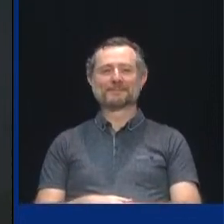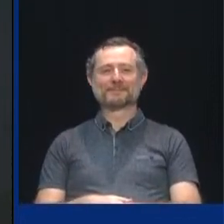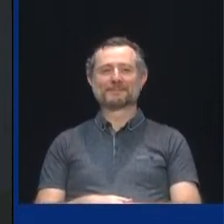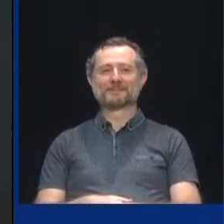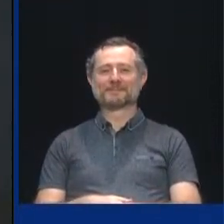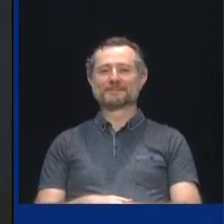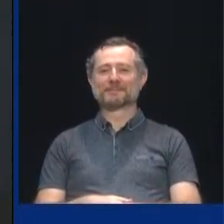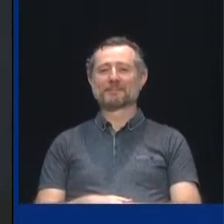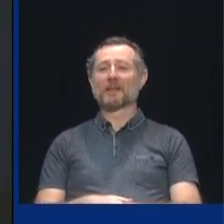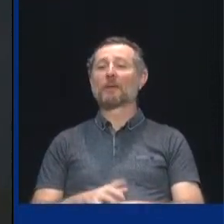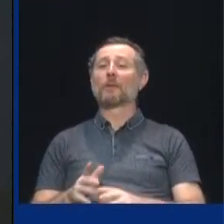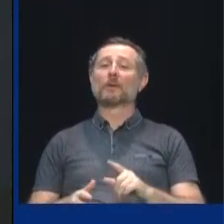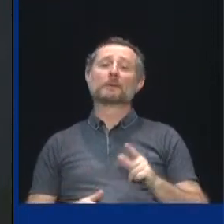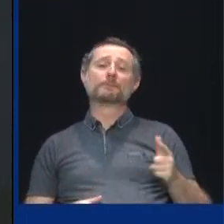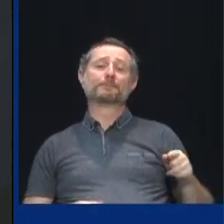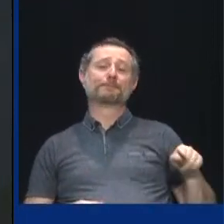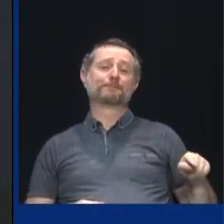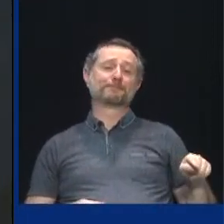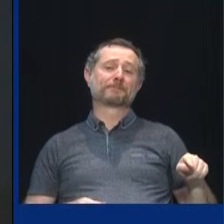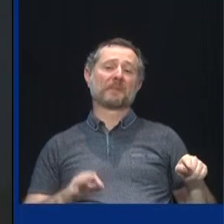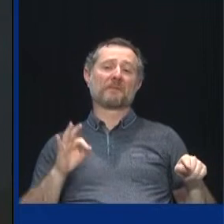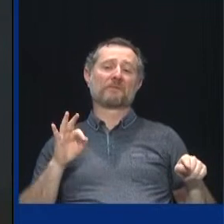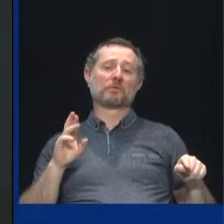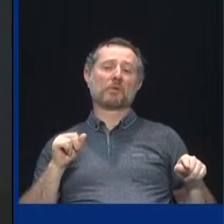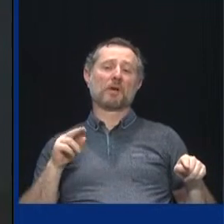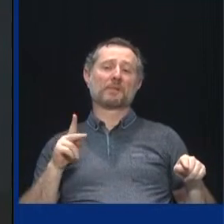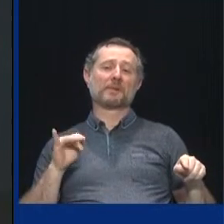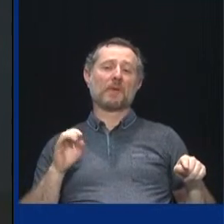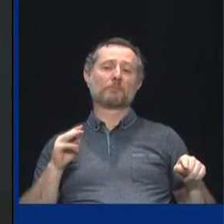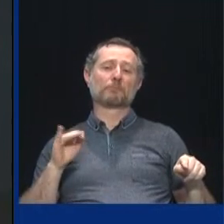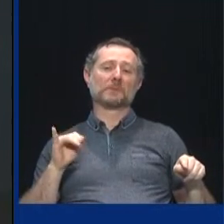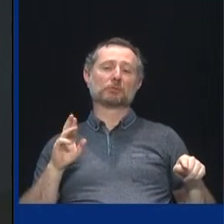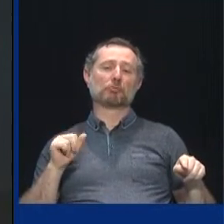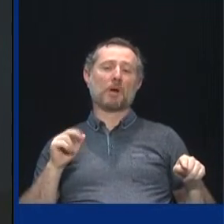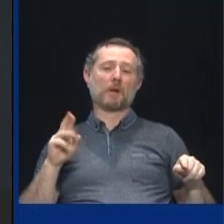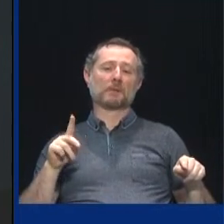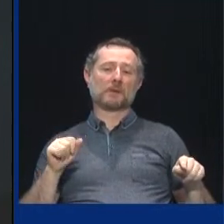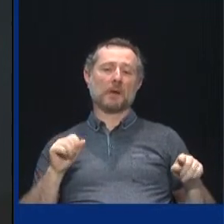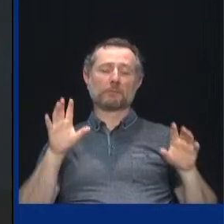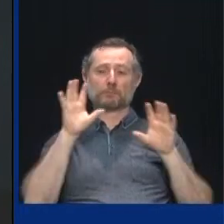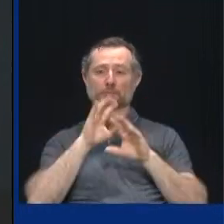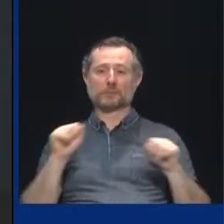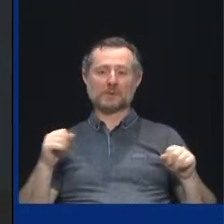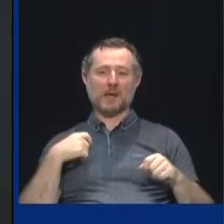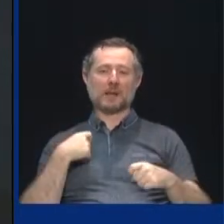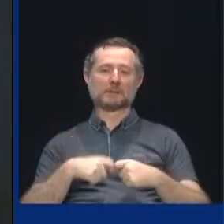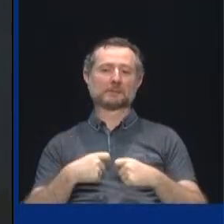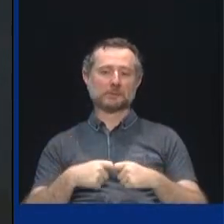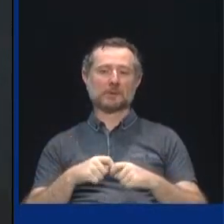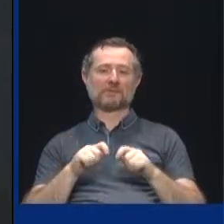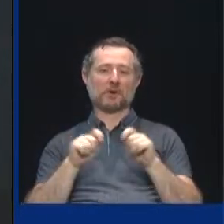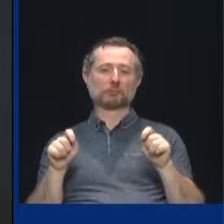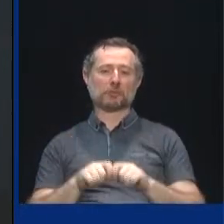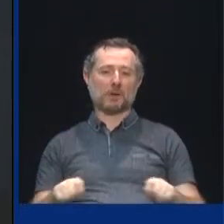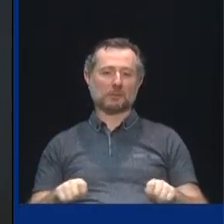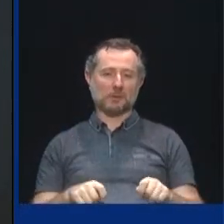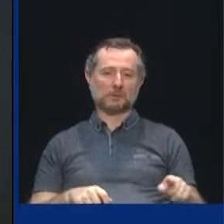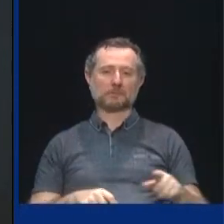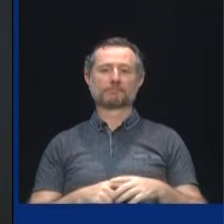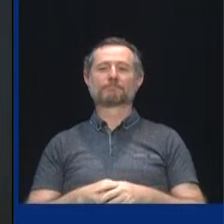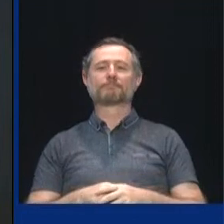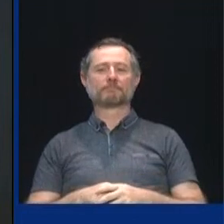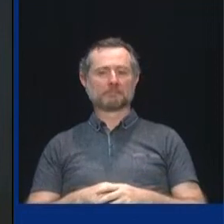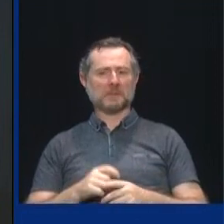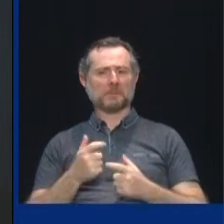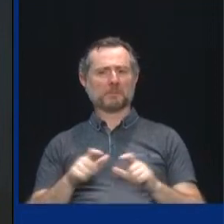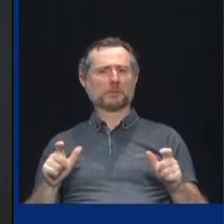Let me turn it over to Frankie Miranda, who is the president and CEO of the Hispanic Federation, who's been a great partner to us and the state of New